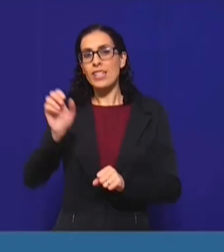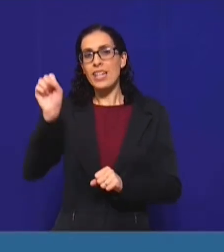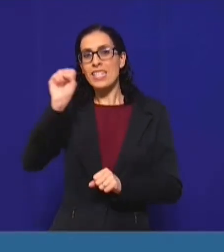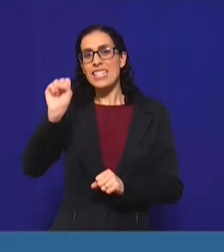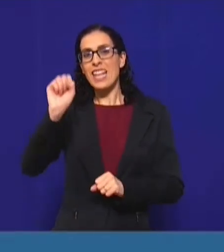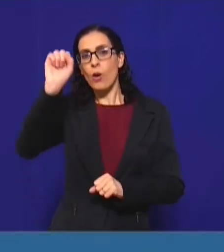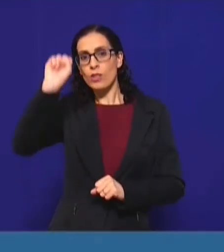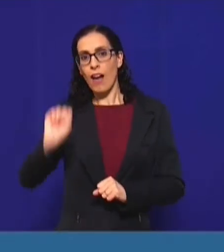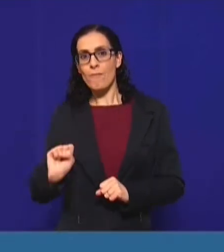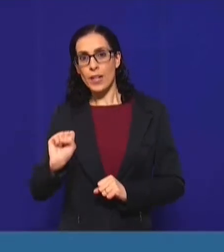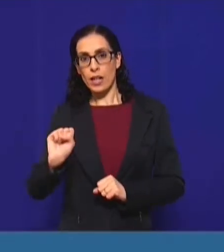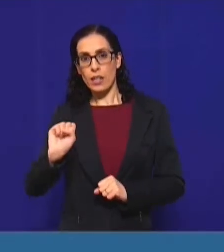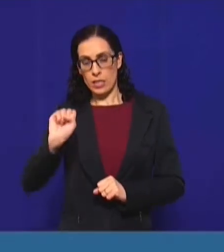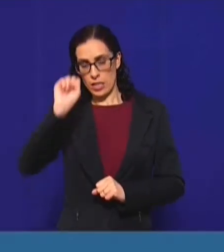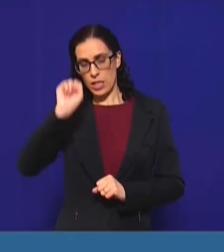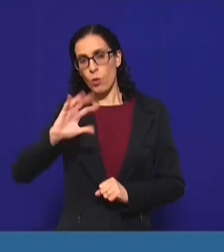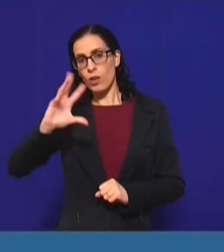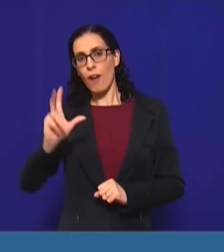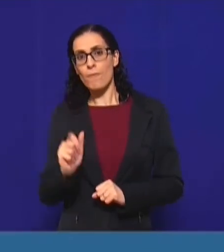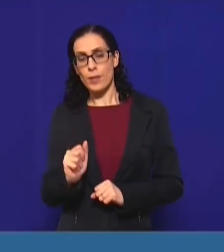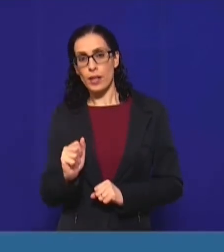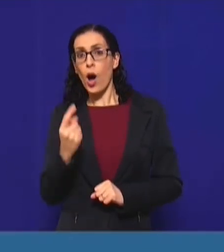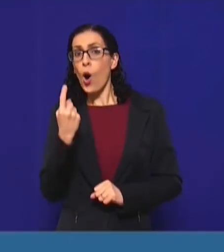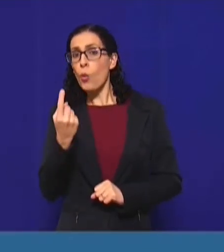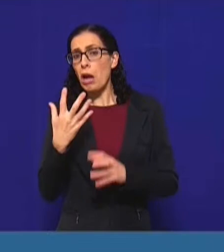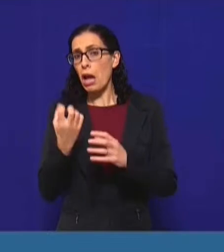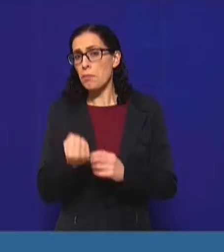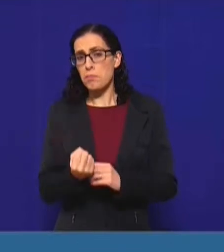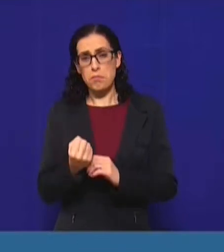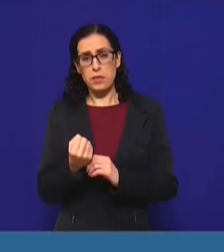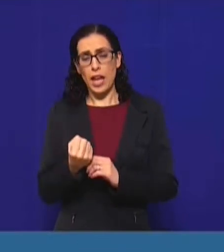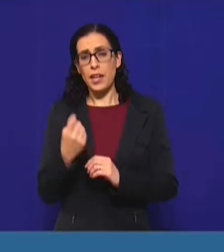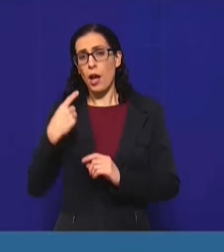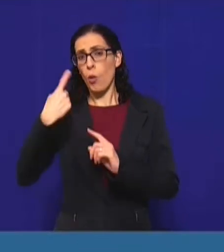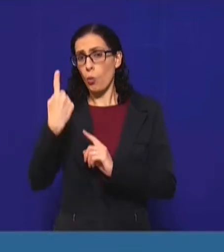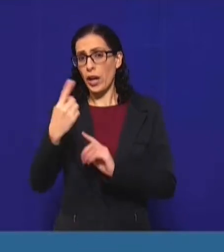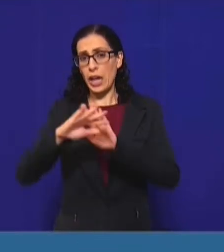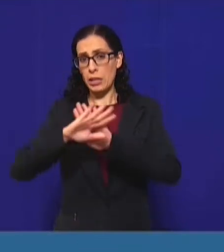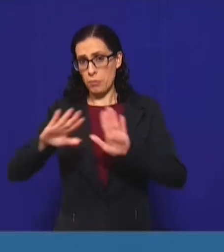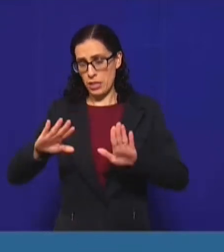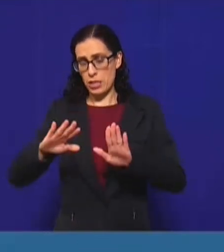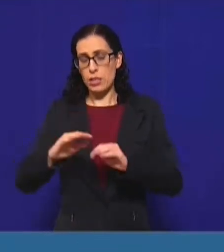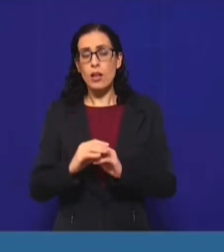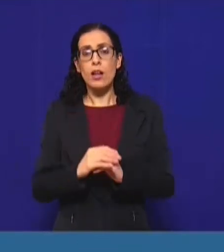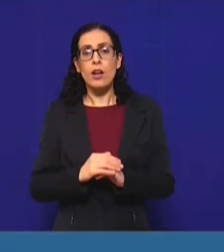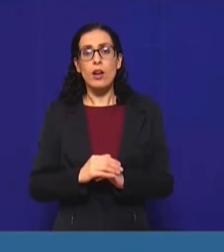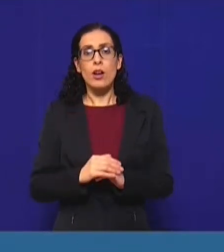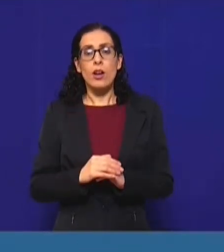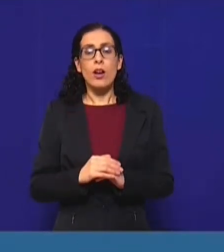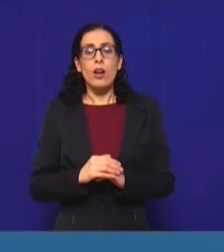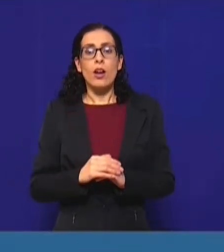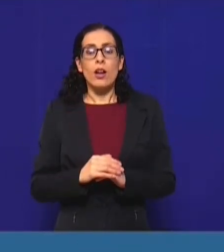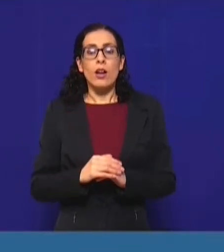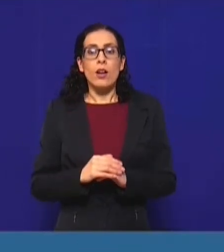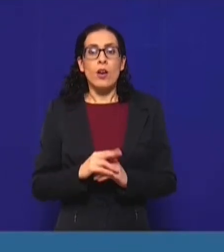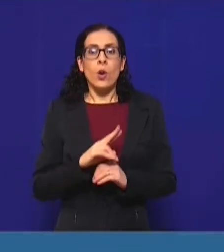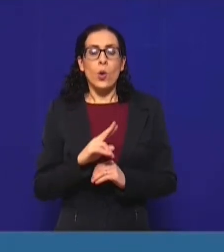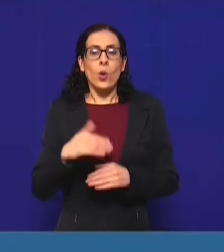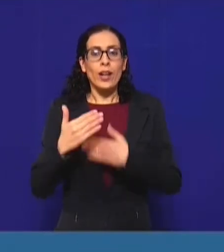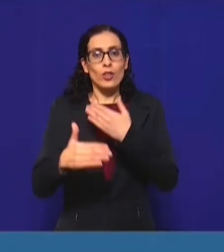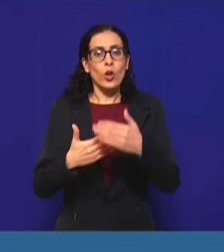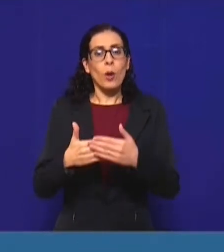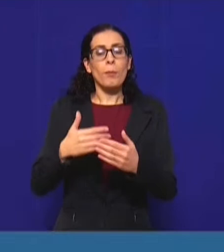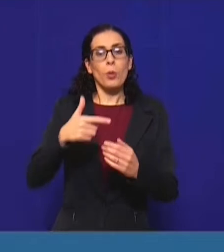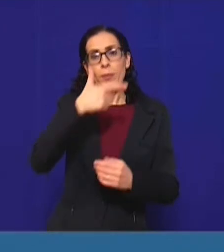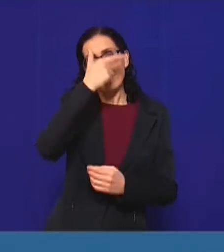kellna każ wieħed biss li kien pożittiv u dak ma kellniex iktar, però aħna wkoll qegħdin nibqgħu għaddejjin